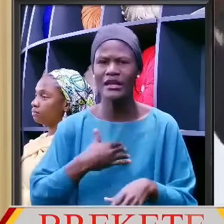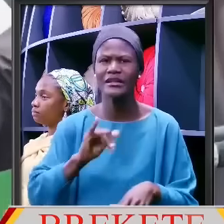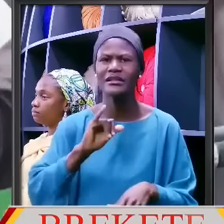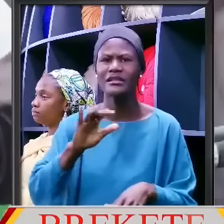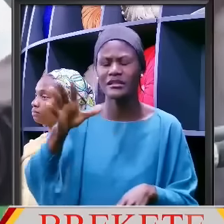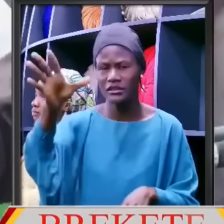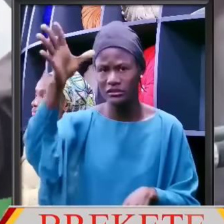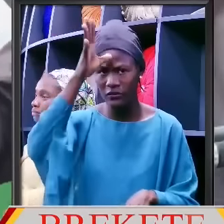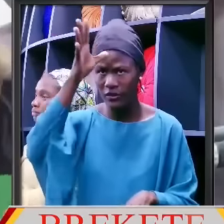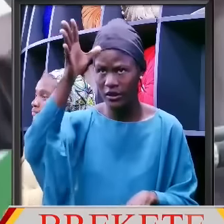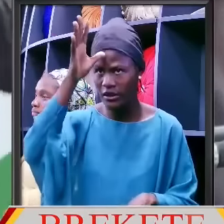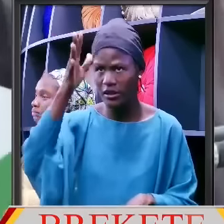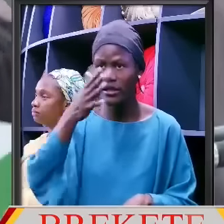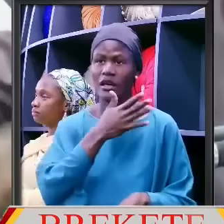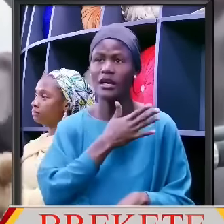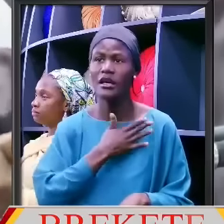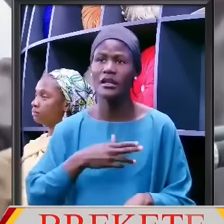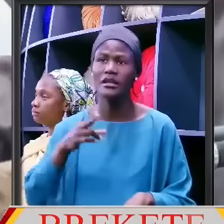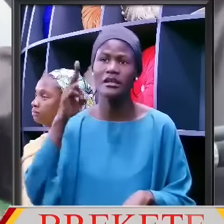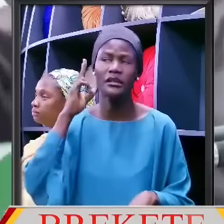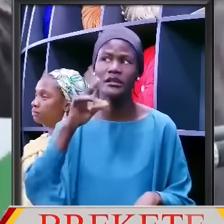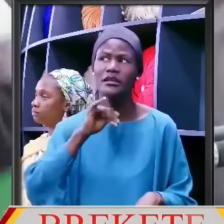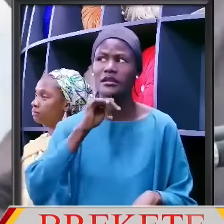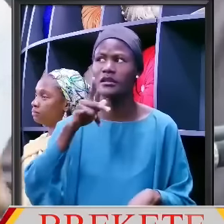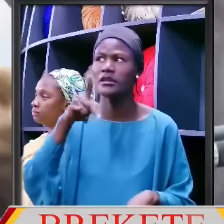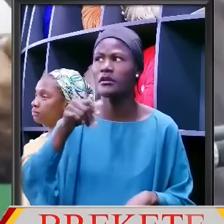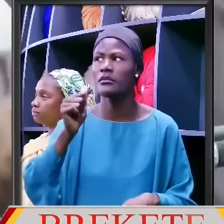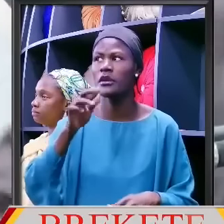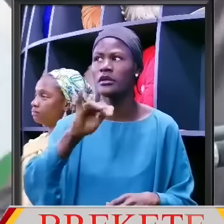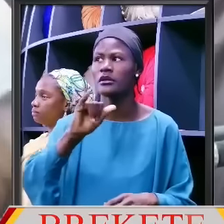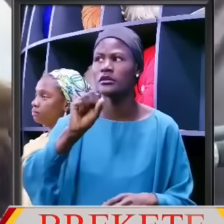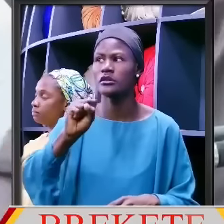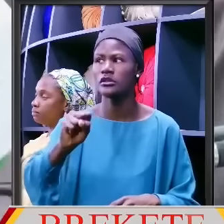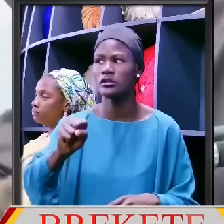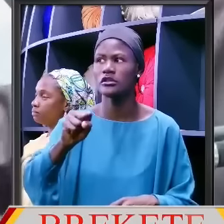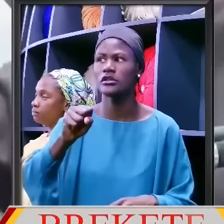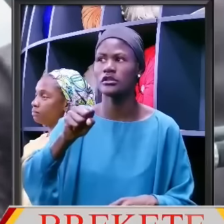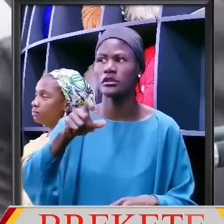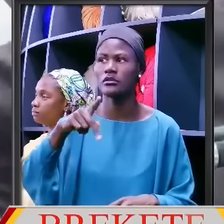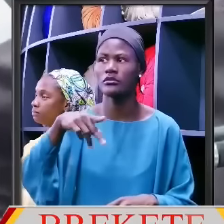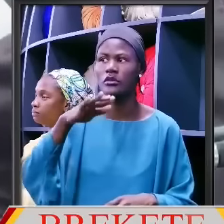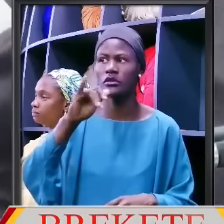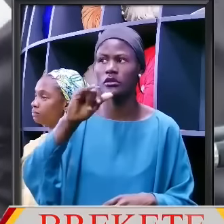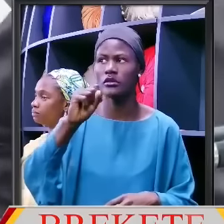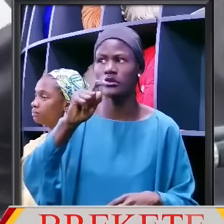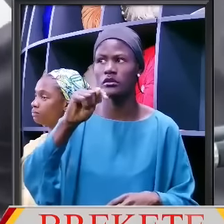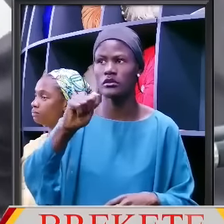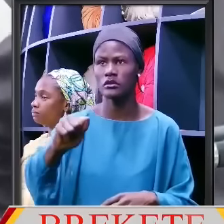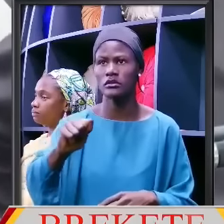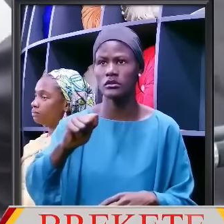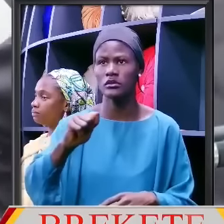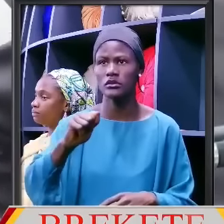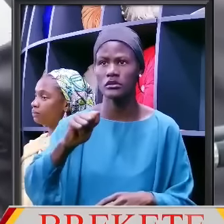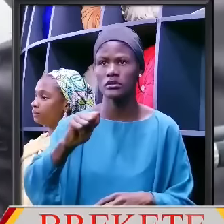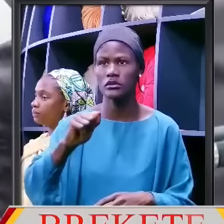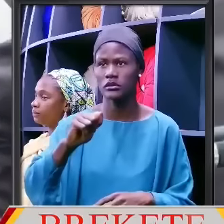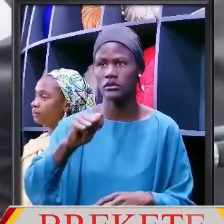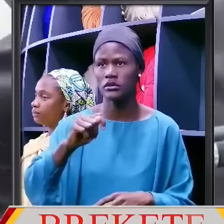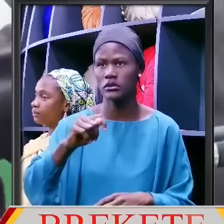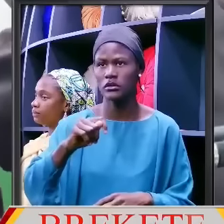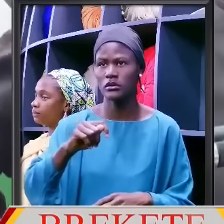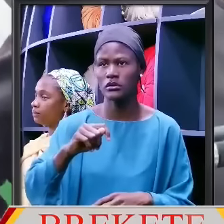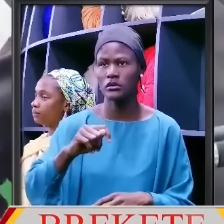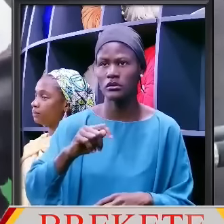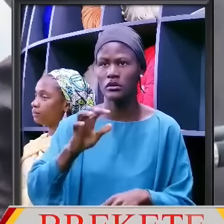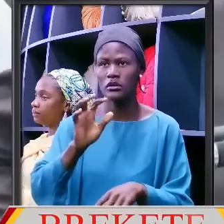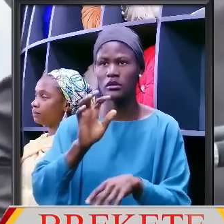And na father and na him be the a parish priest of the church when he dey go, a Catholic church for that matter. All the Catholics